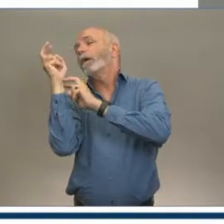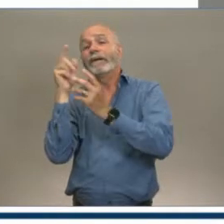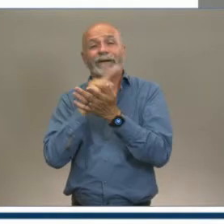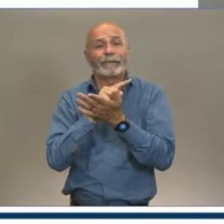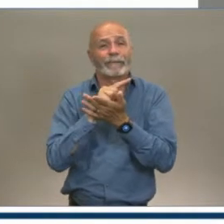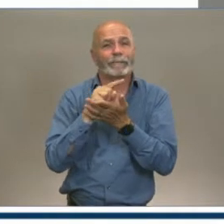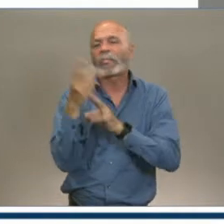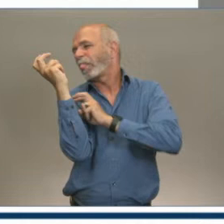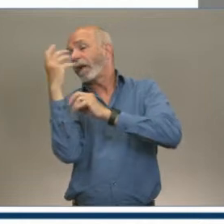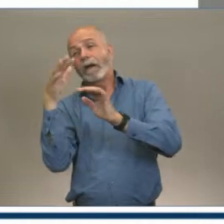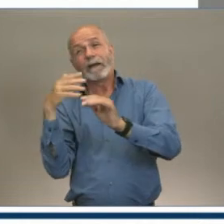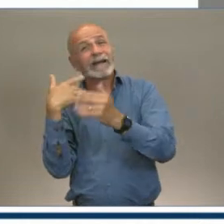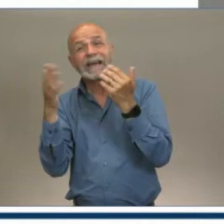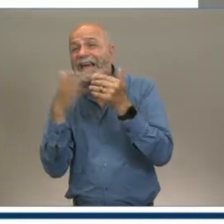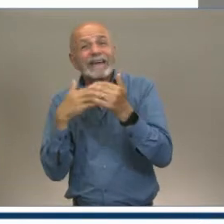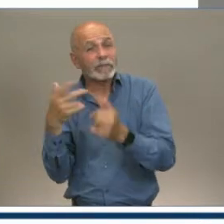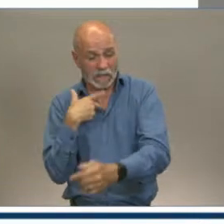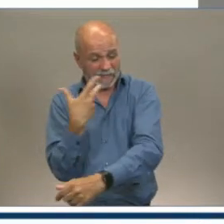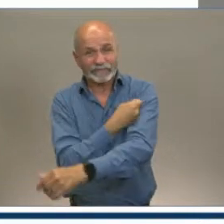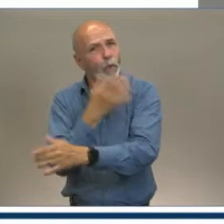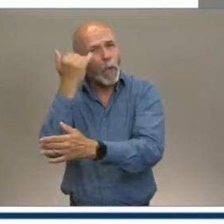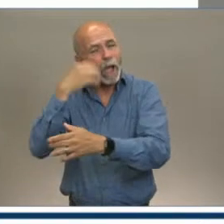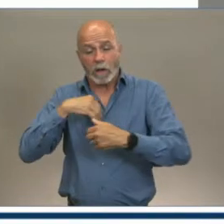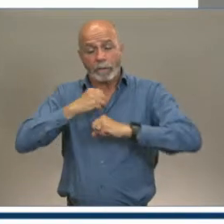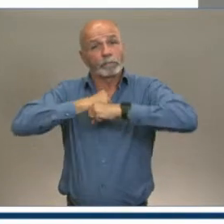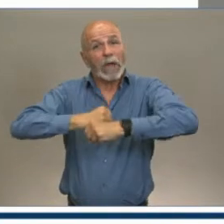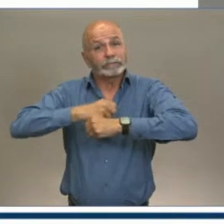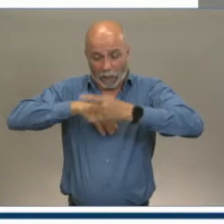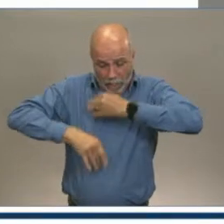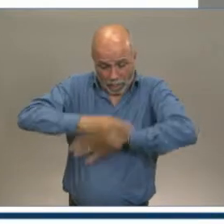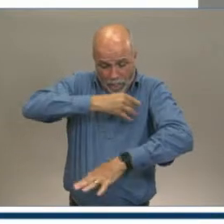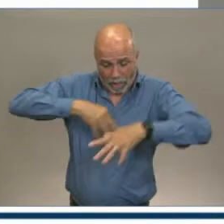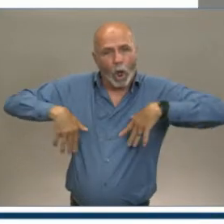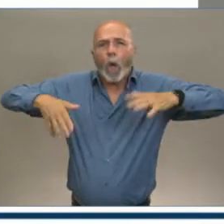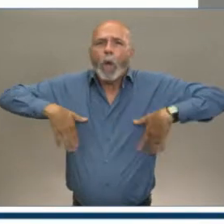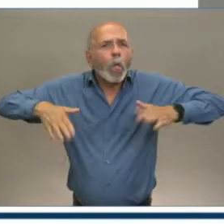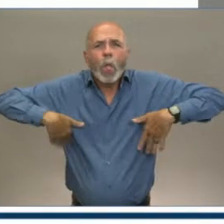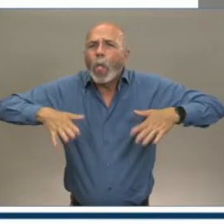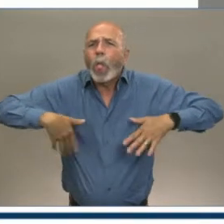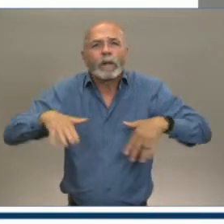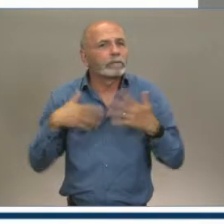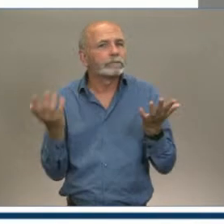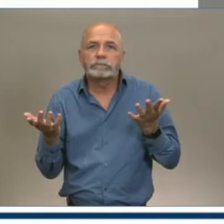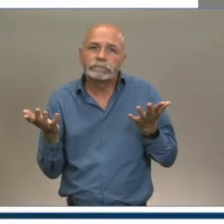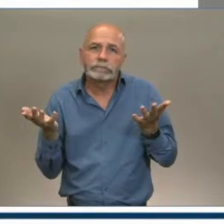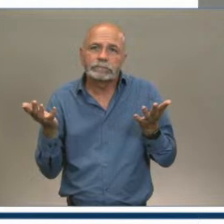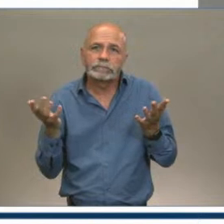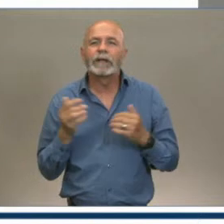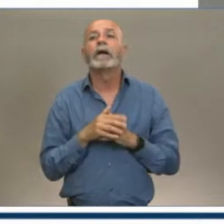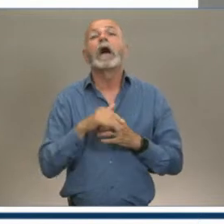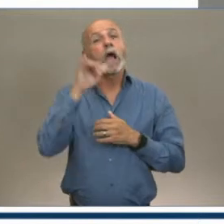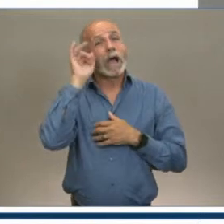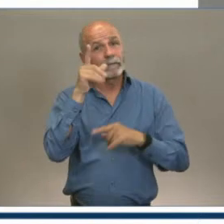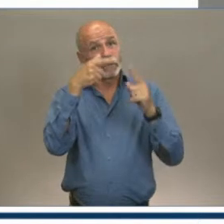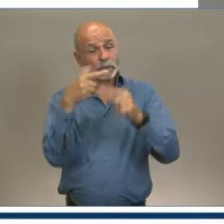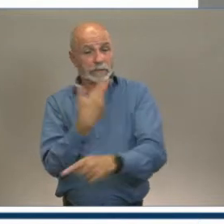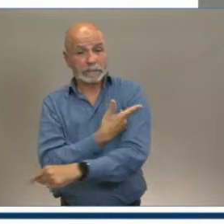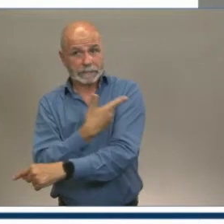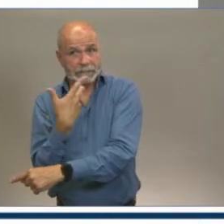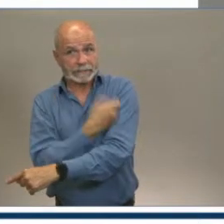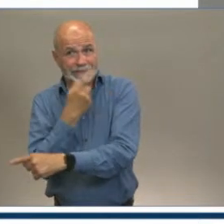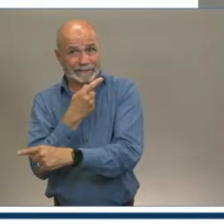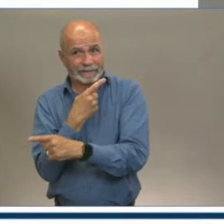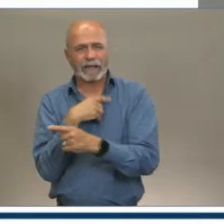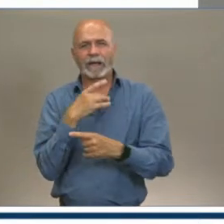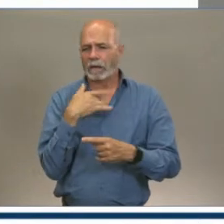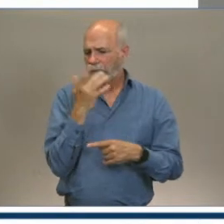been able to take full effect. And so if you do get the vaccine and then develop